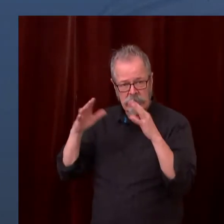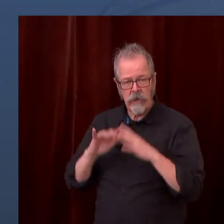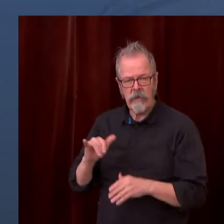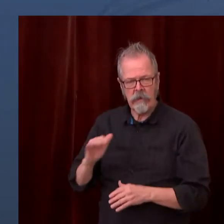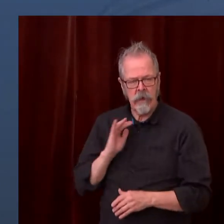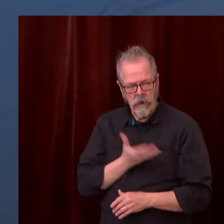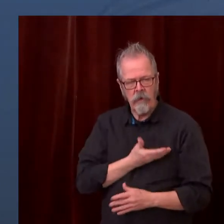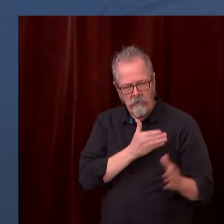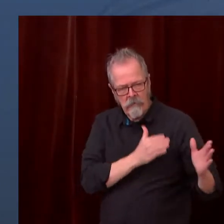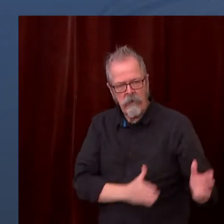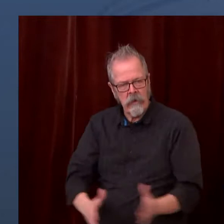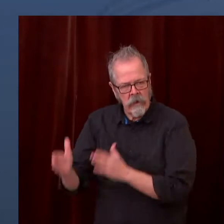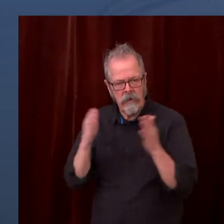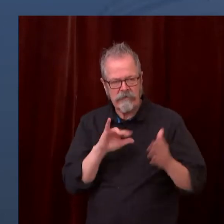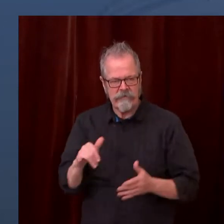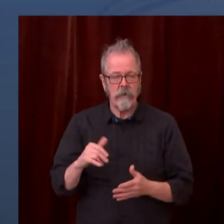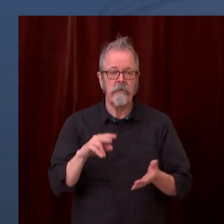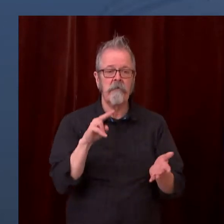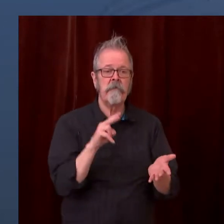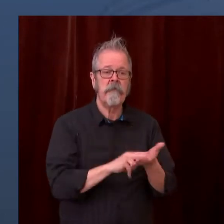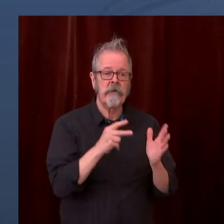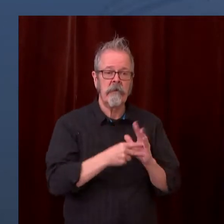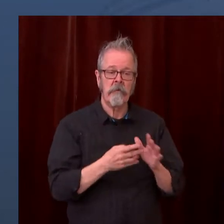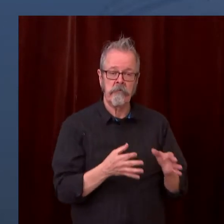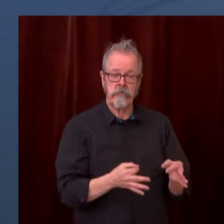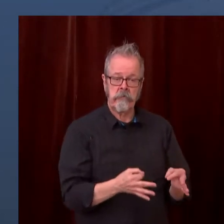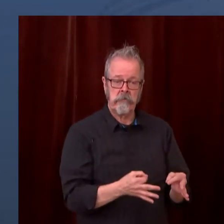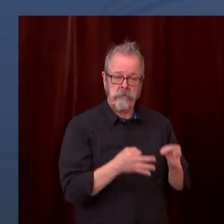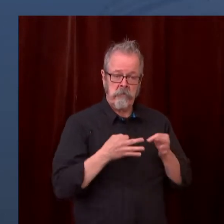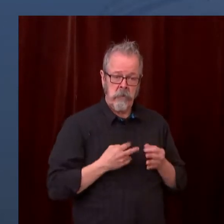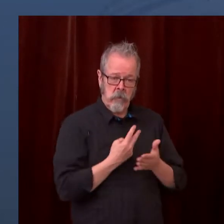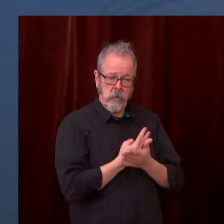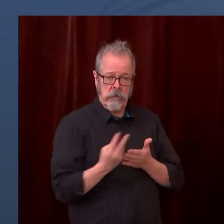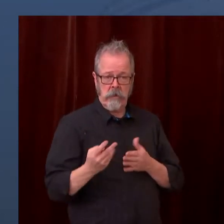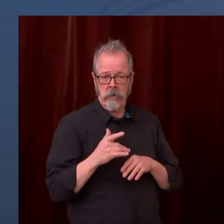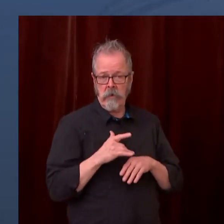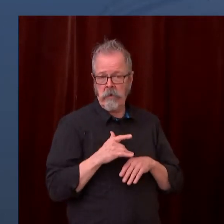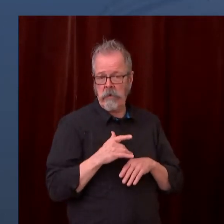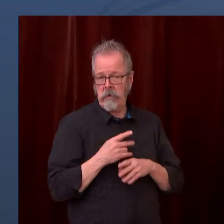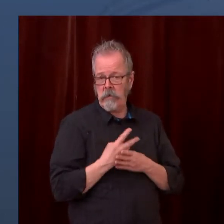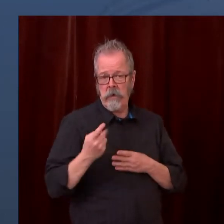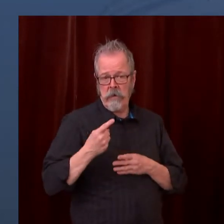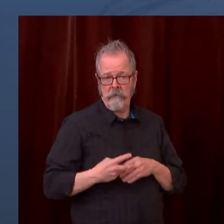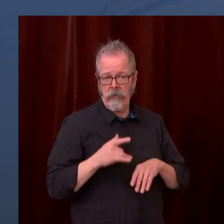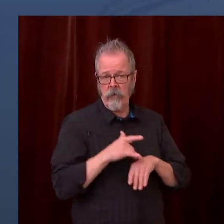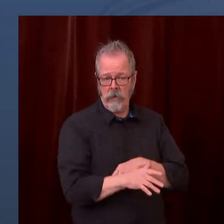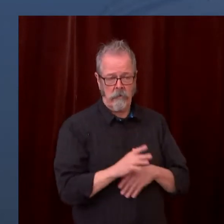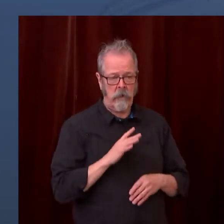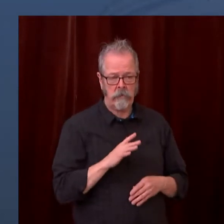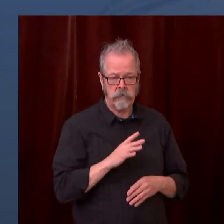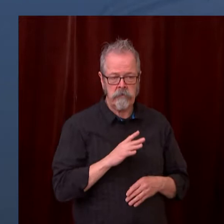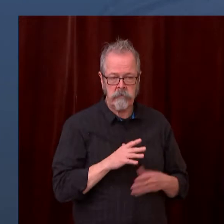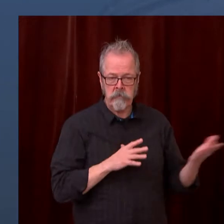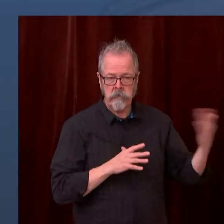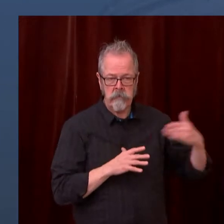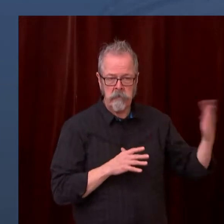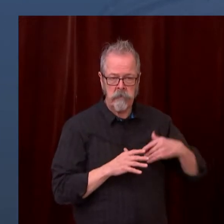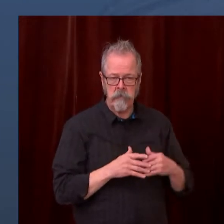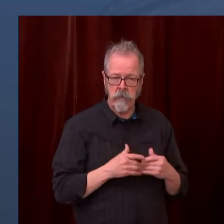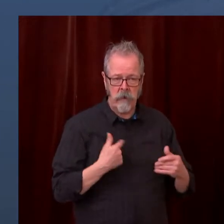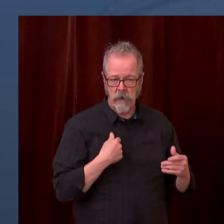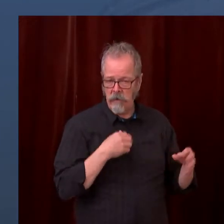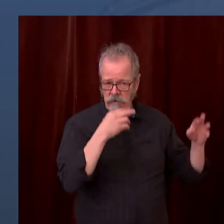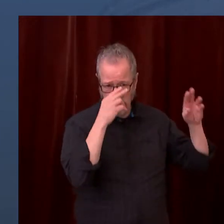access about 2.5 to 3 weeks. It was a different decision than I would have made, but I respect the president's decision. I know he